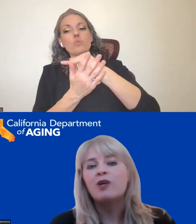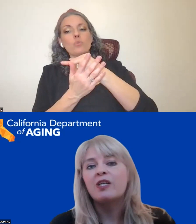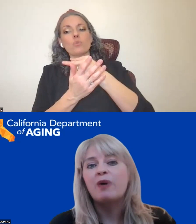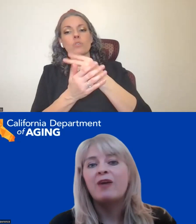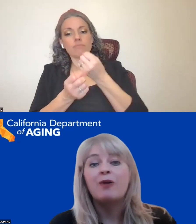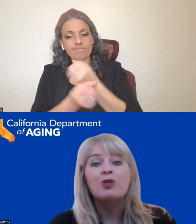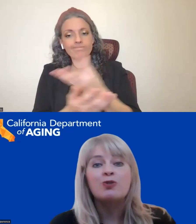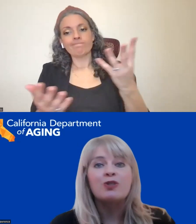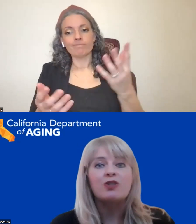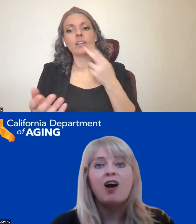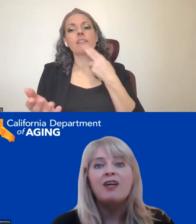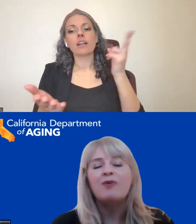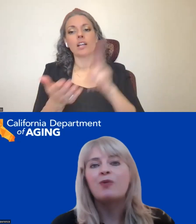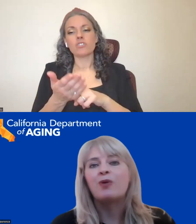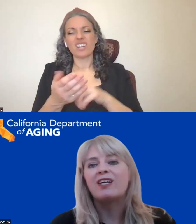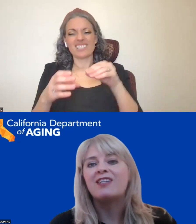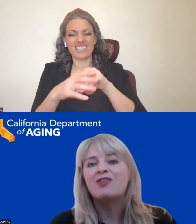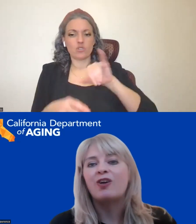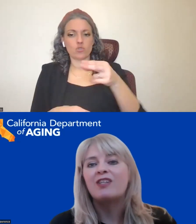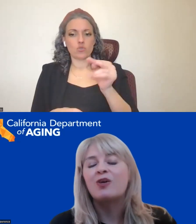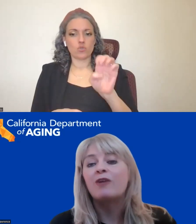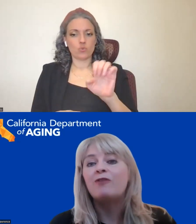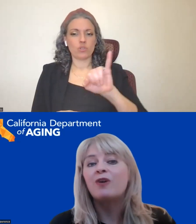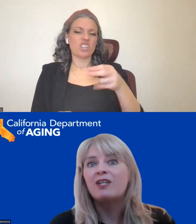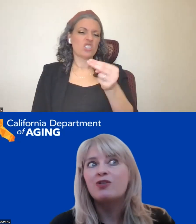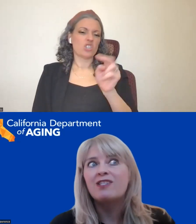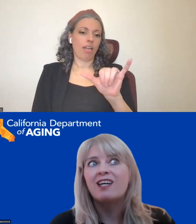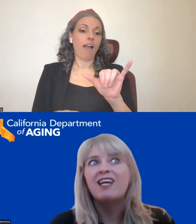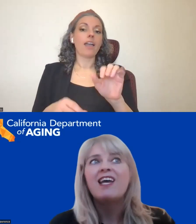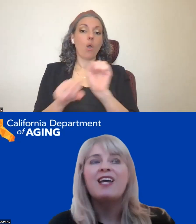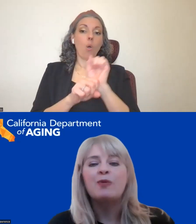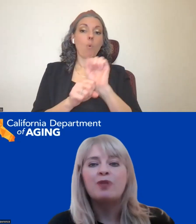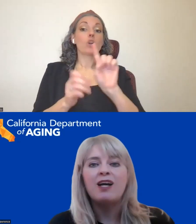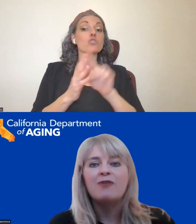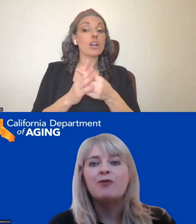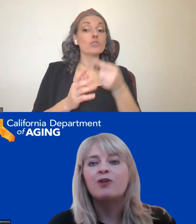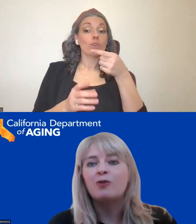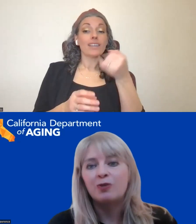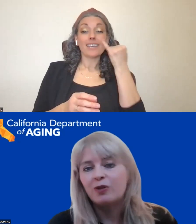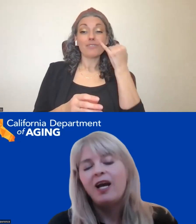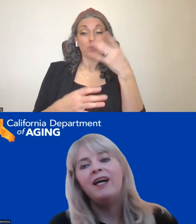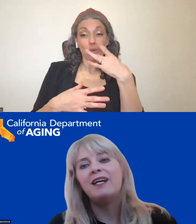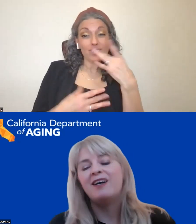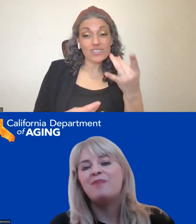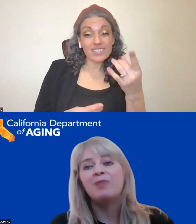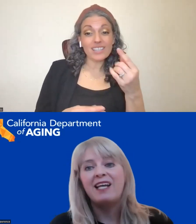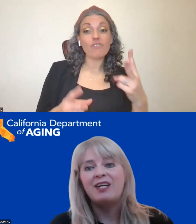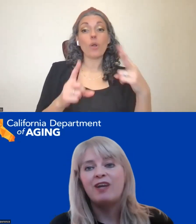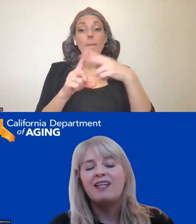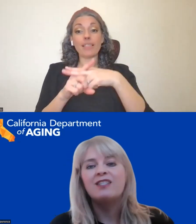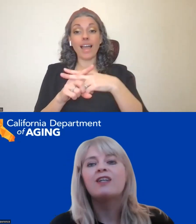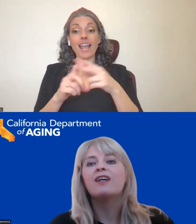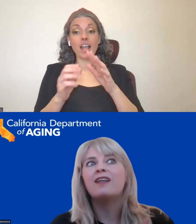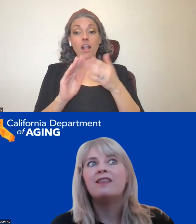execute contracts by around June or July when the work can get started. So if you are interested in applying for a local